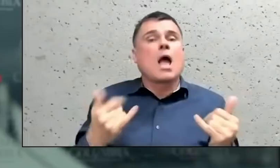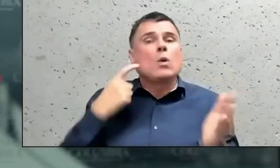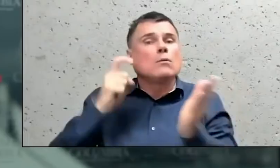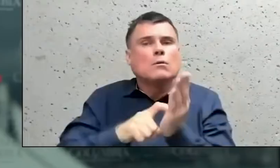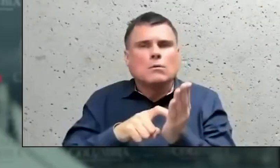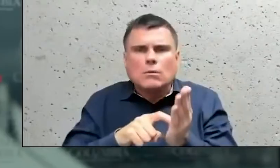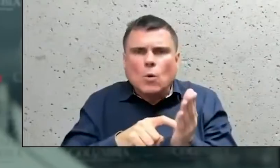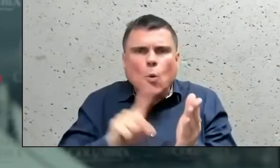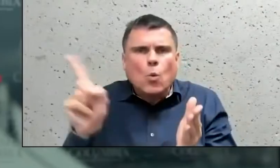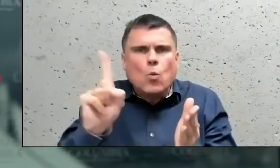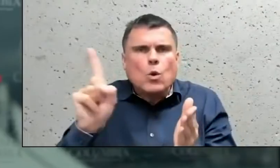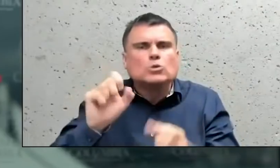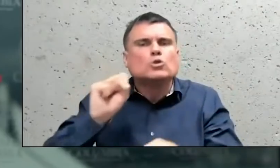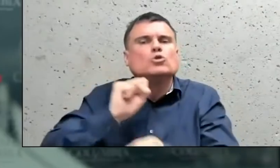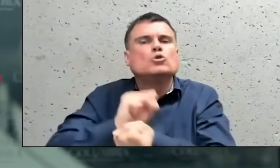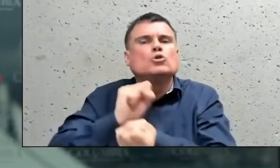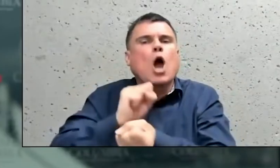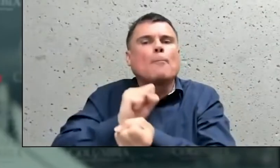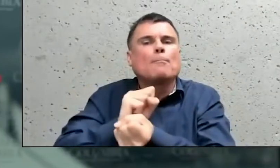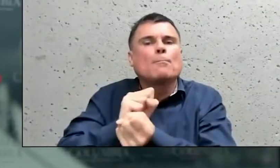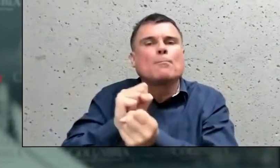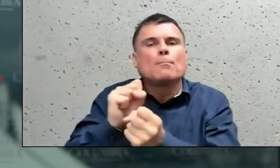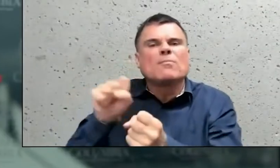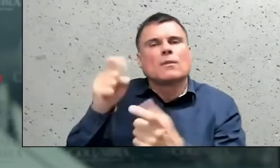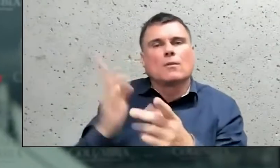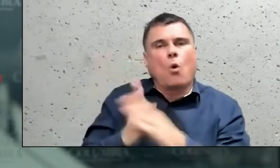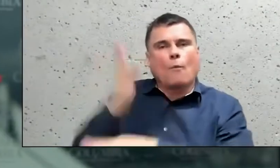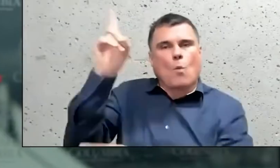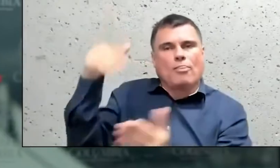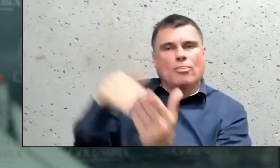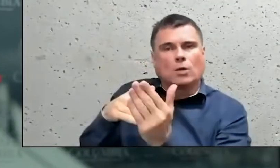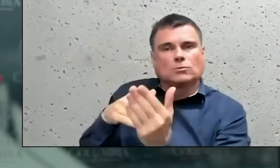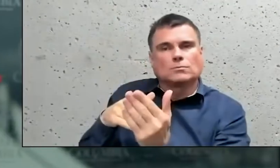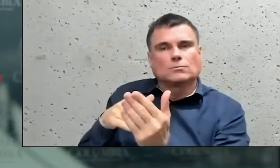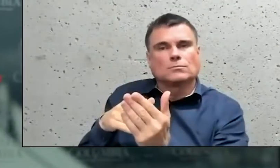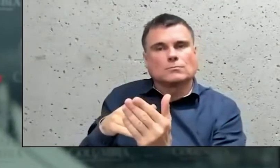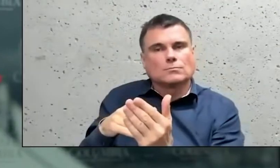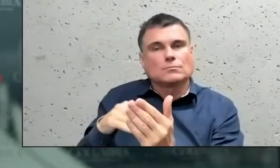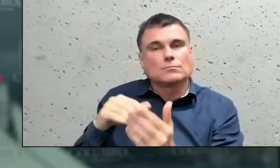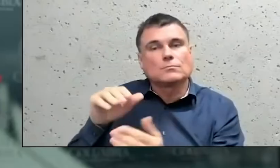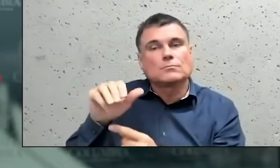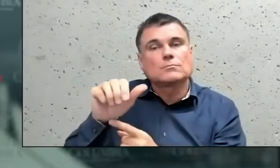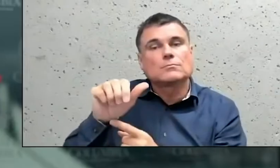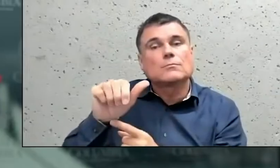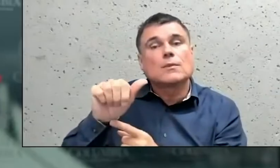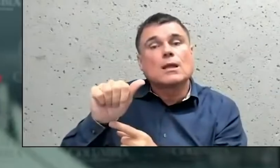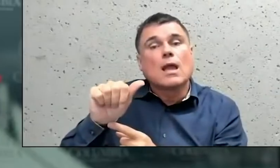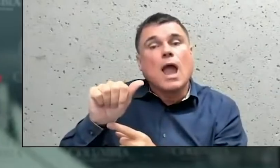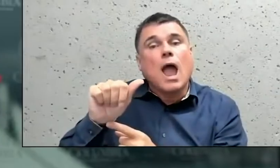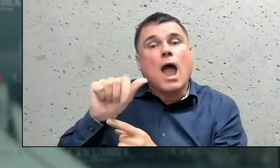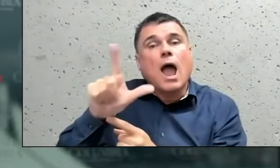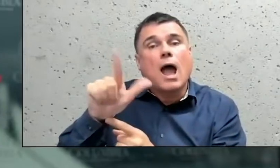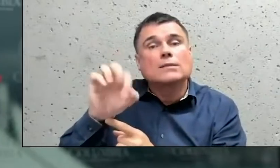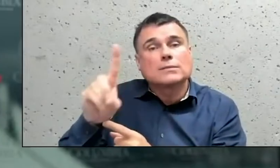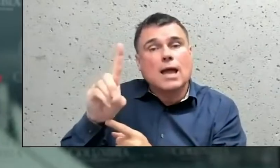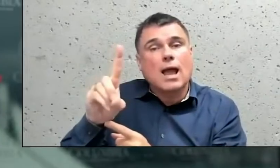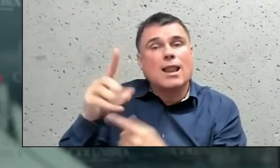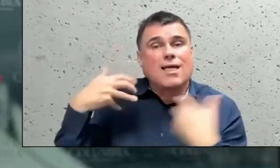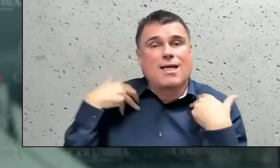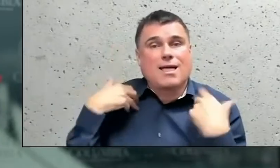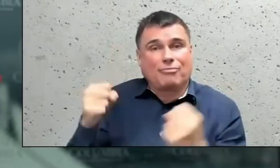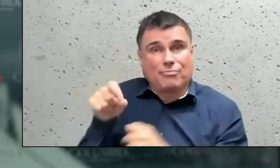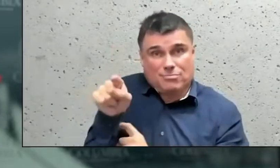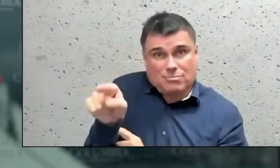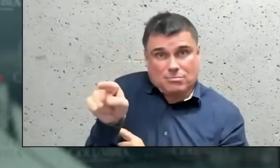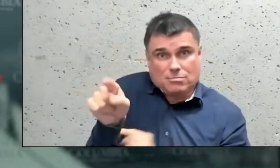group. If you look at allied health, there are 20,379. Often allied health is represented by the Health Sciences